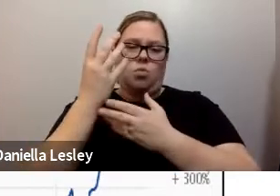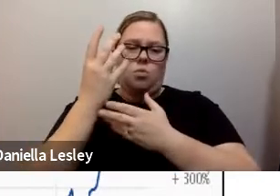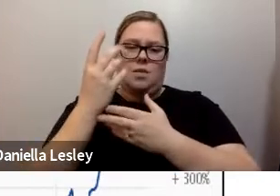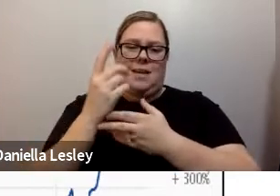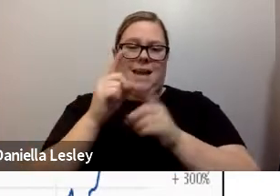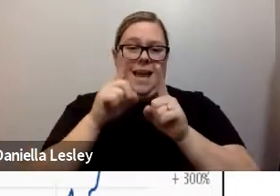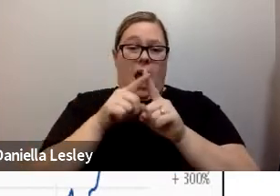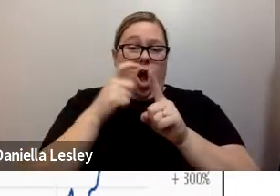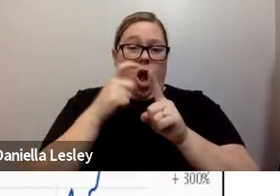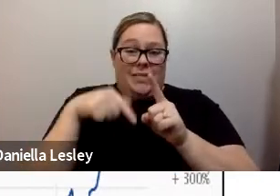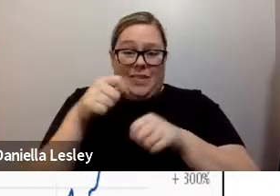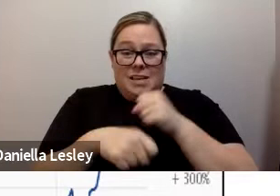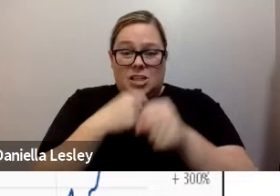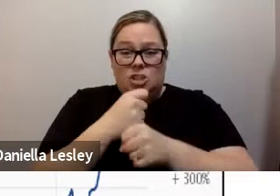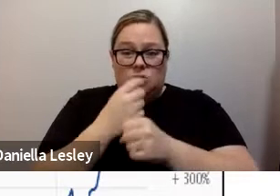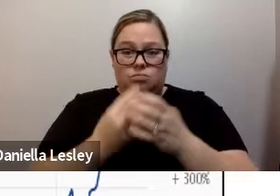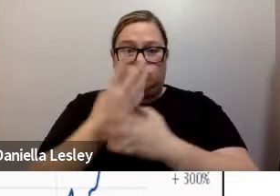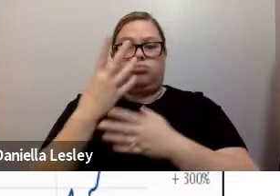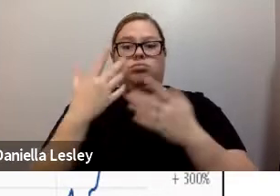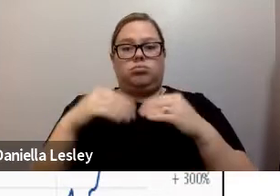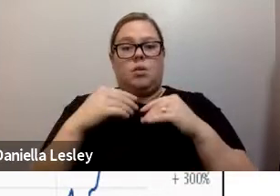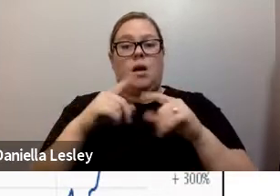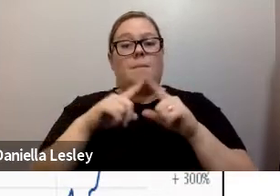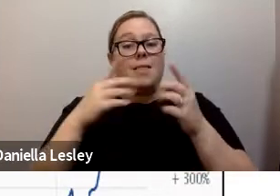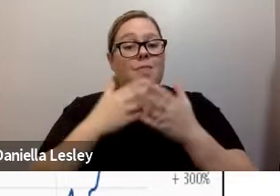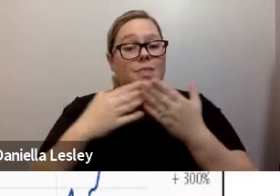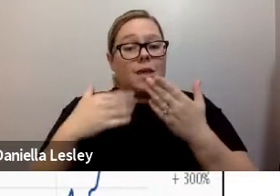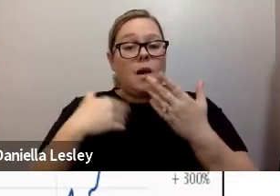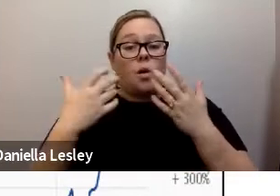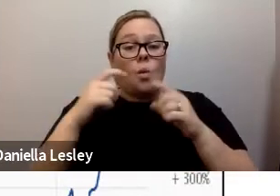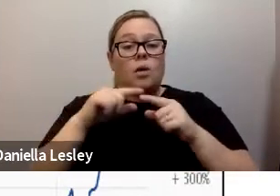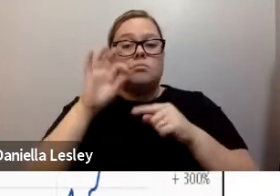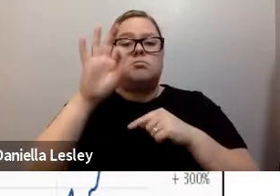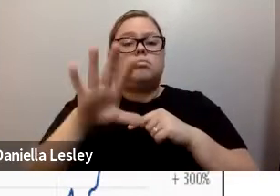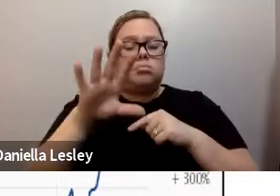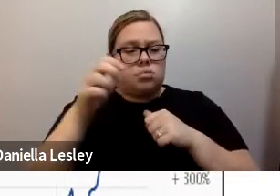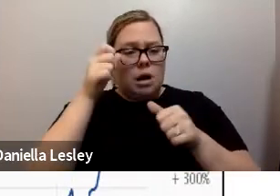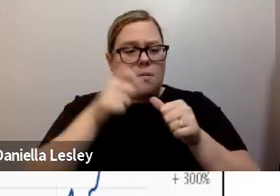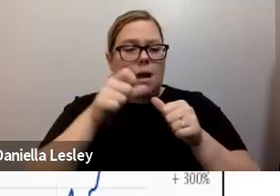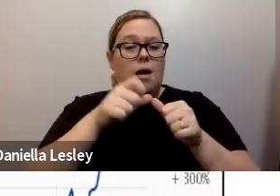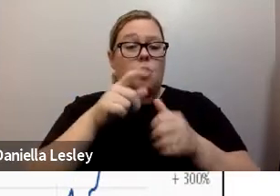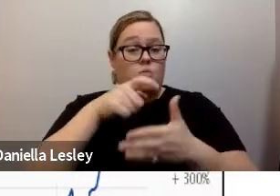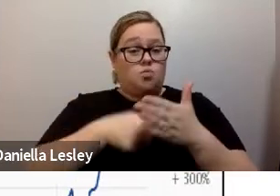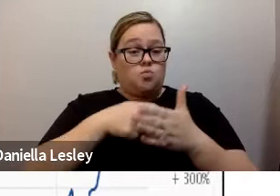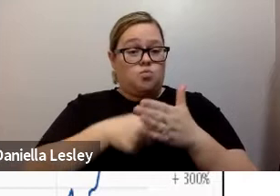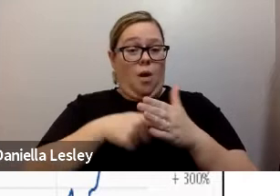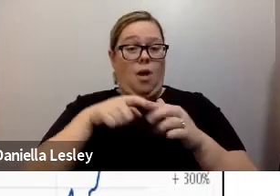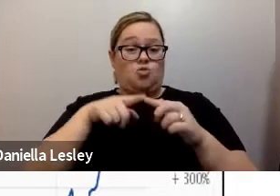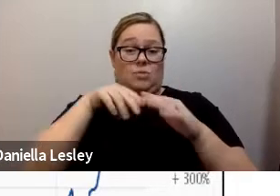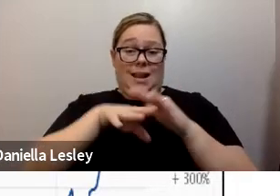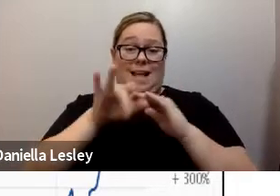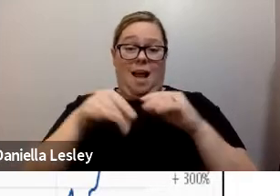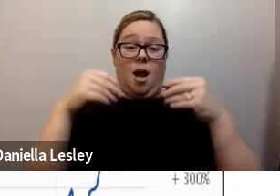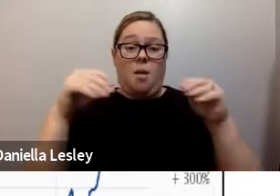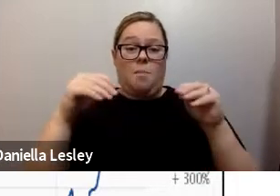year. But mostly the things I want to kind of give you as a takeaway is the price to enter that market is